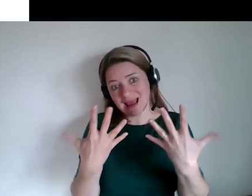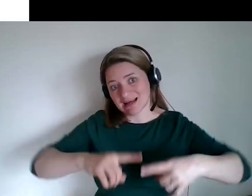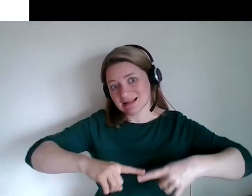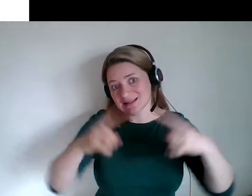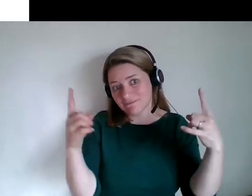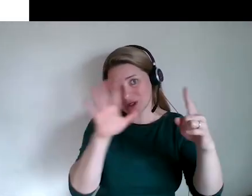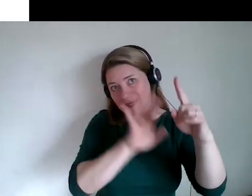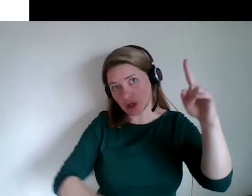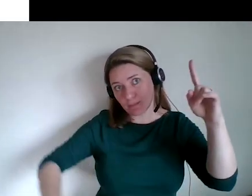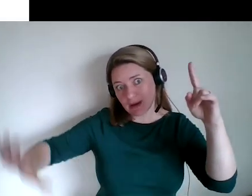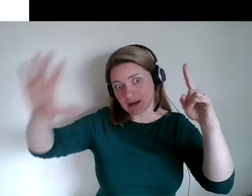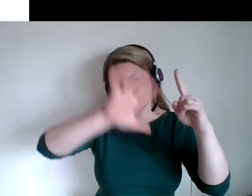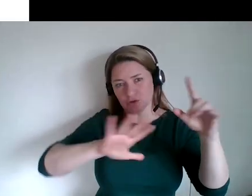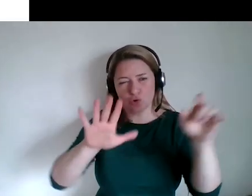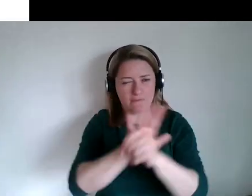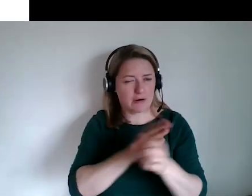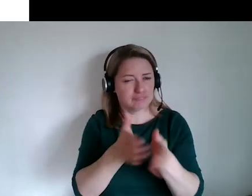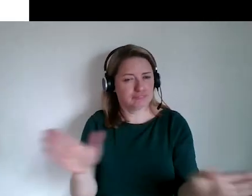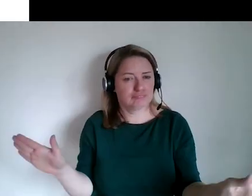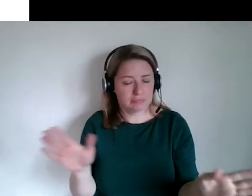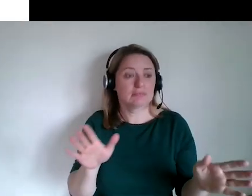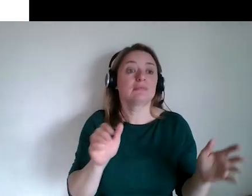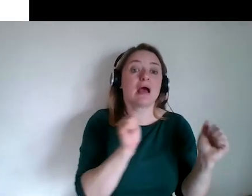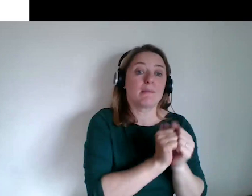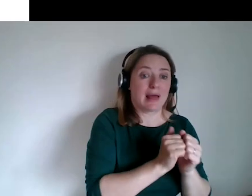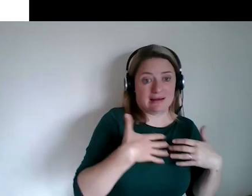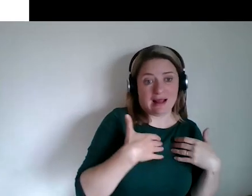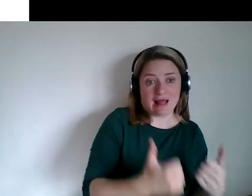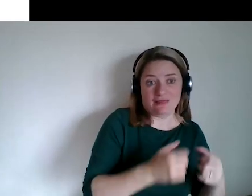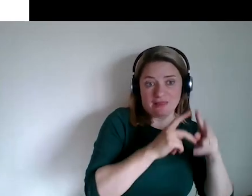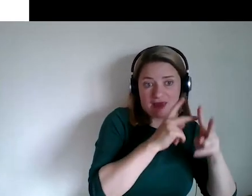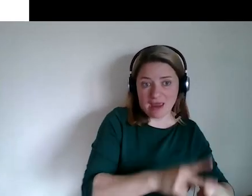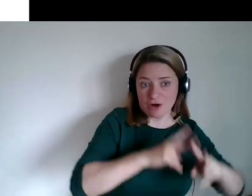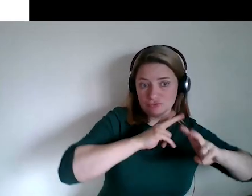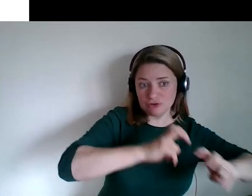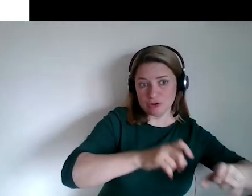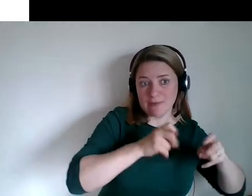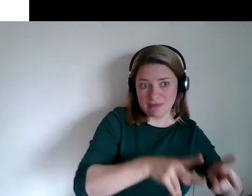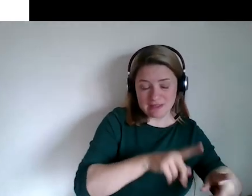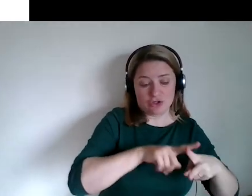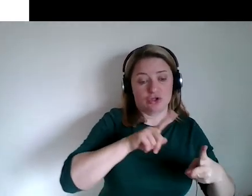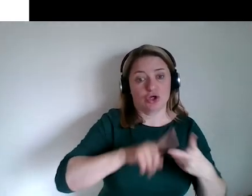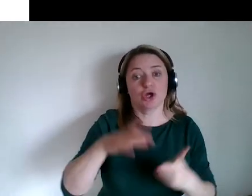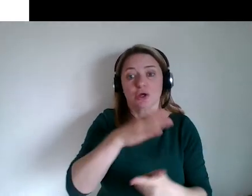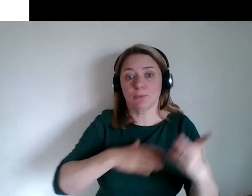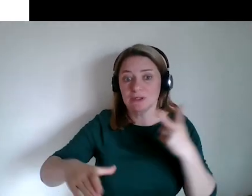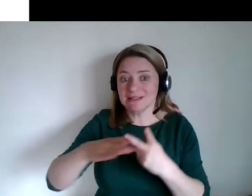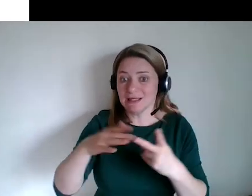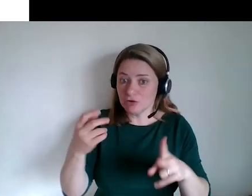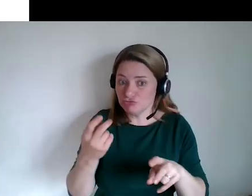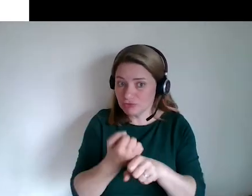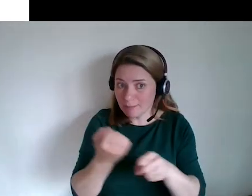wide range of areas. So to give you a couple of examples, these include applied health and care research methodology, community